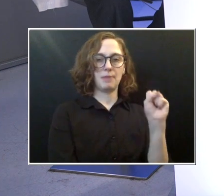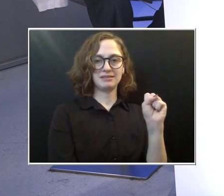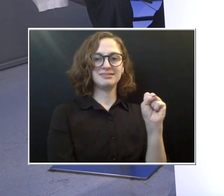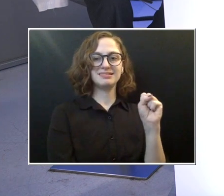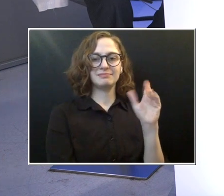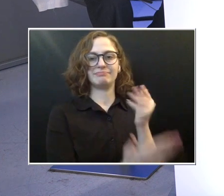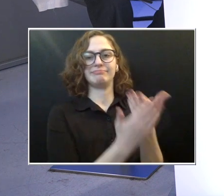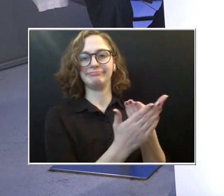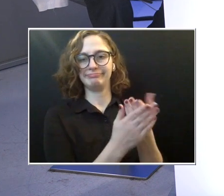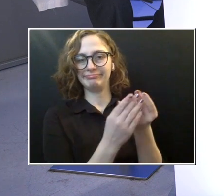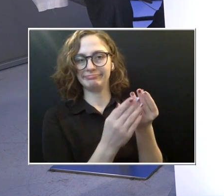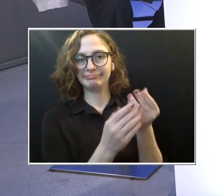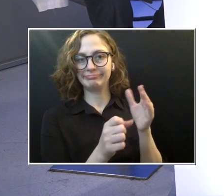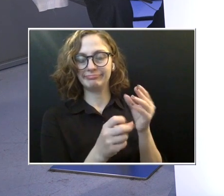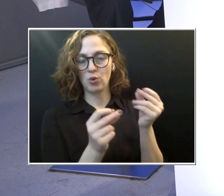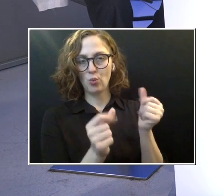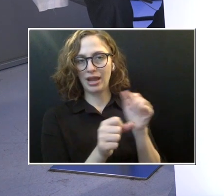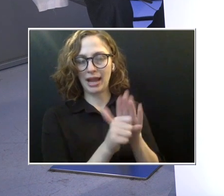is still alive to this day.